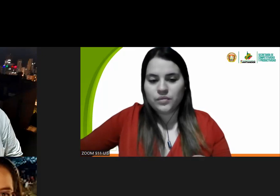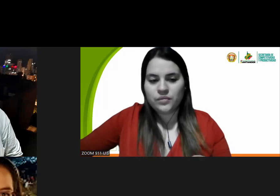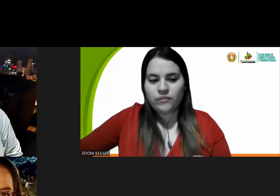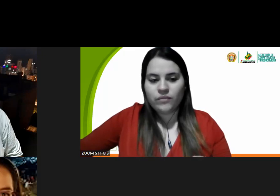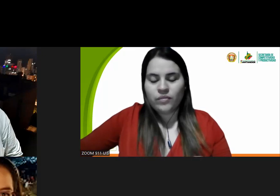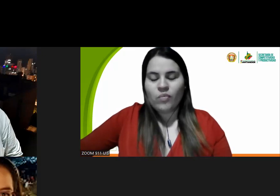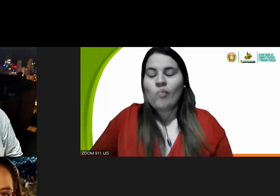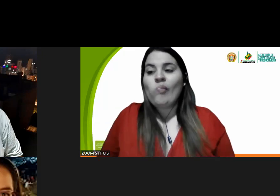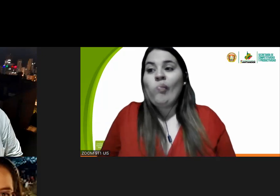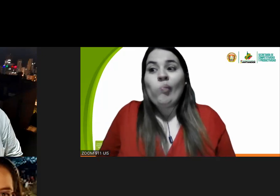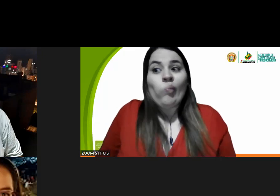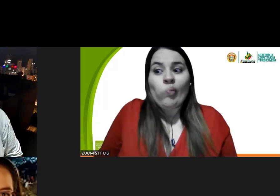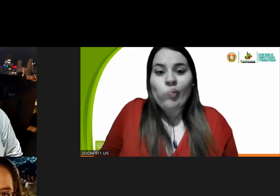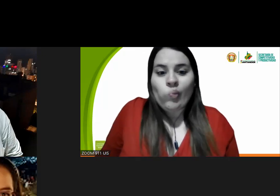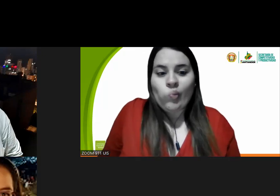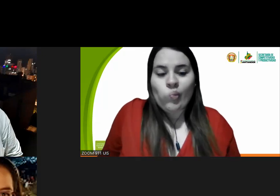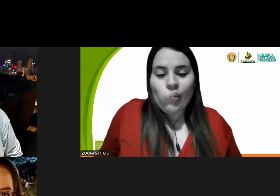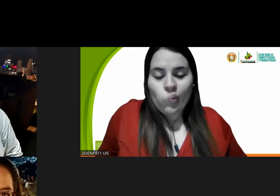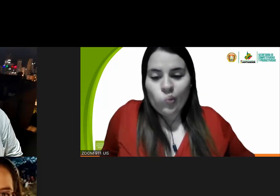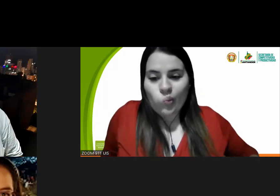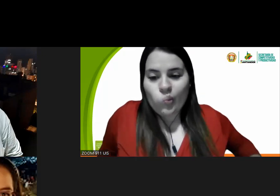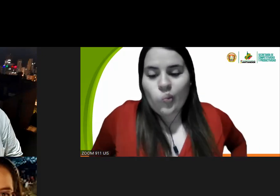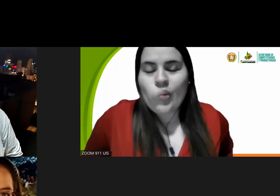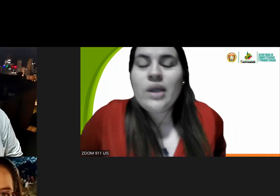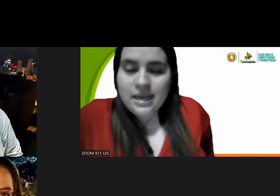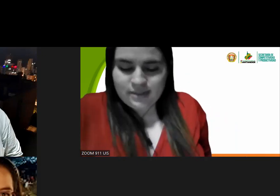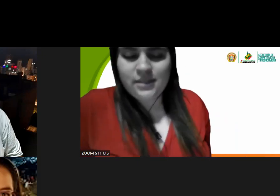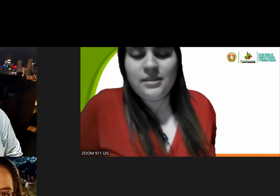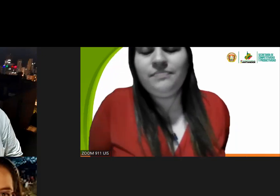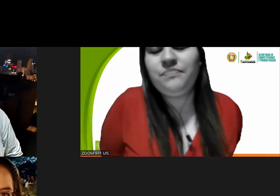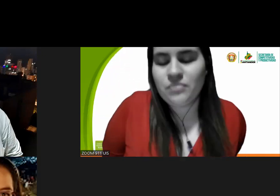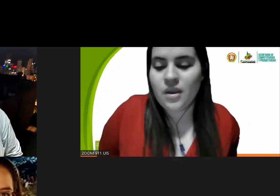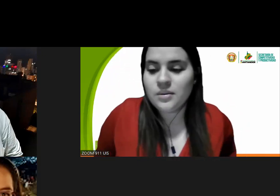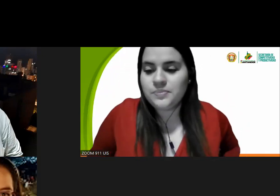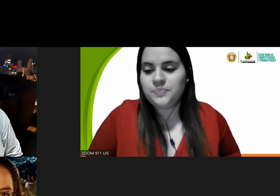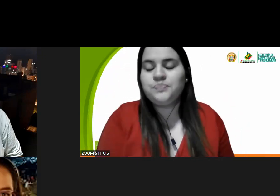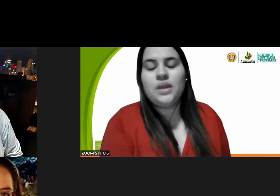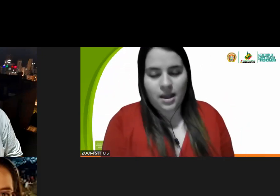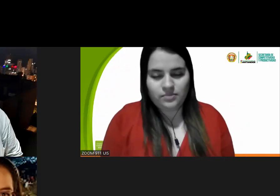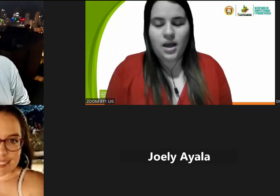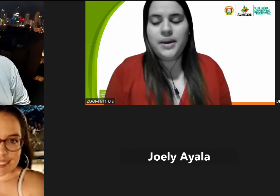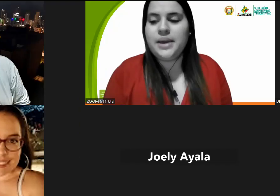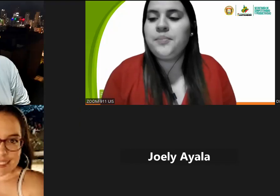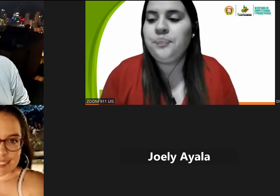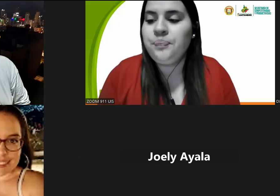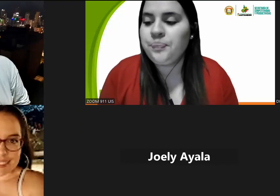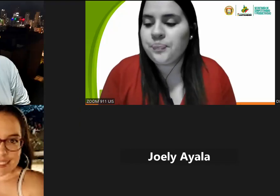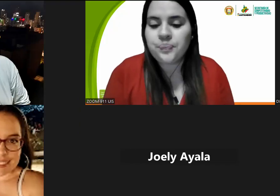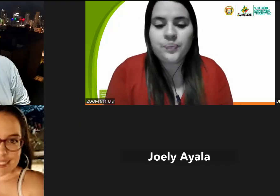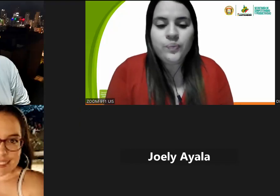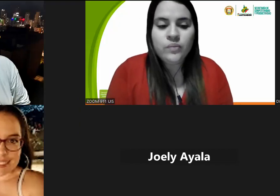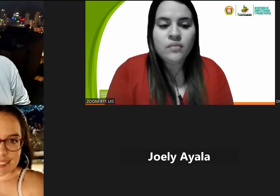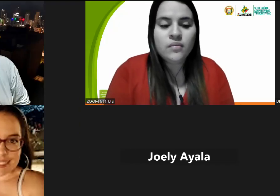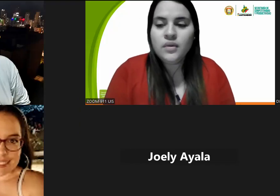Teacher, just to check, are we going to take that exam on Monday? Yes, Did you say Monday? Okay. yeah, Monday. on Monday.